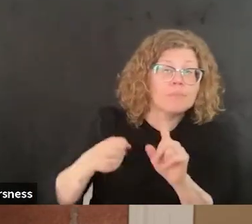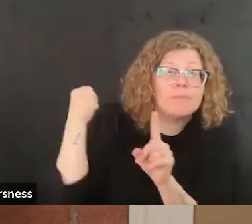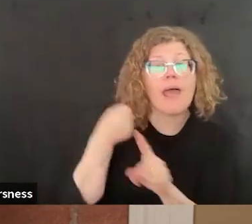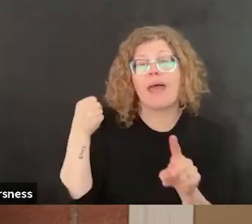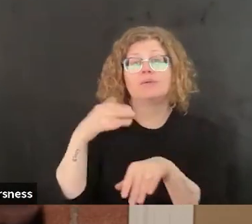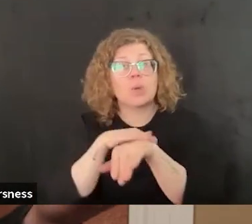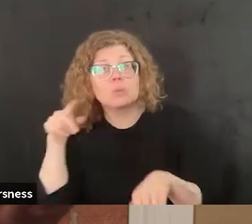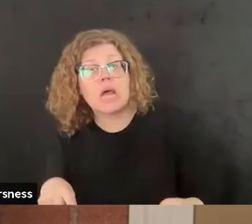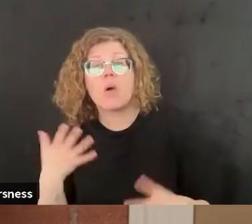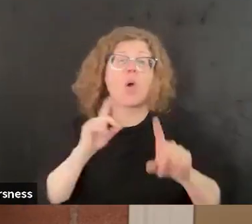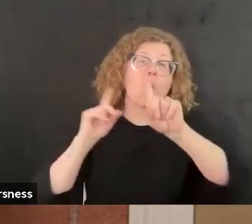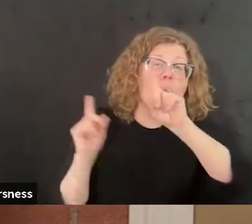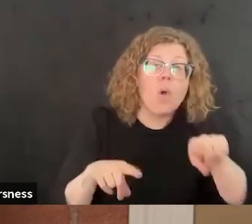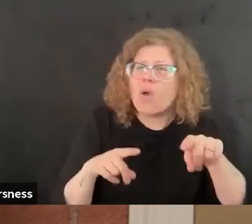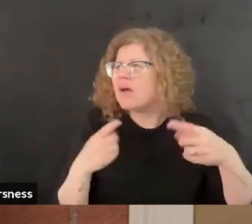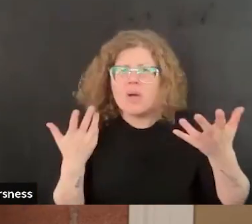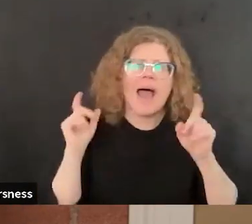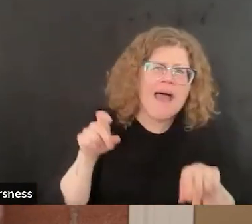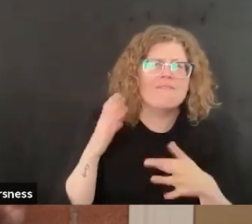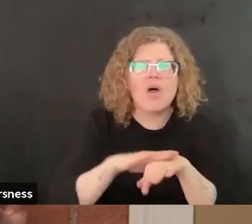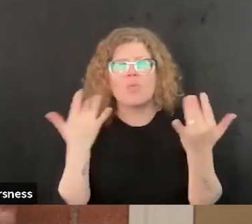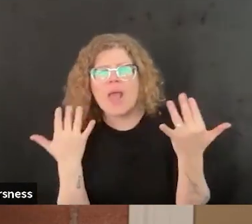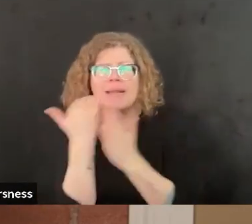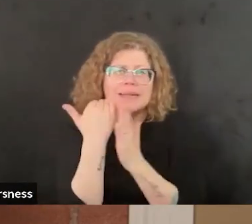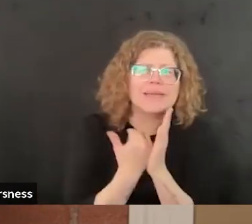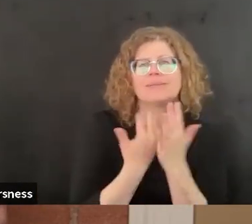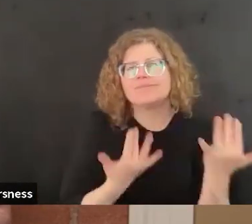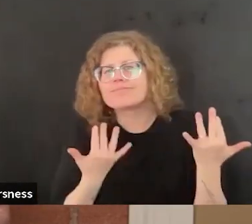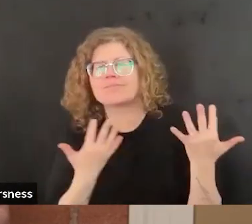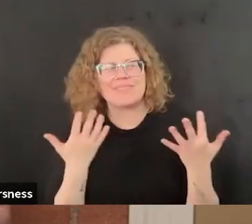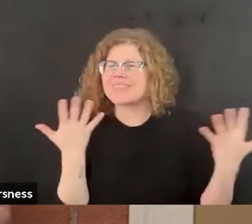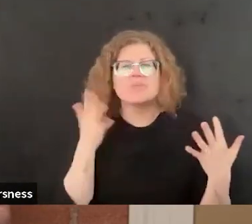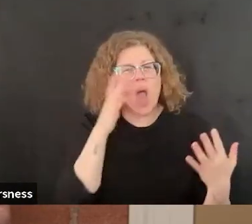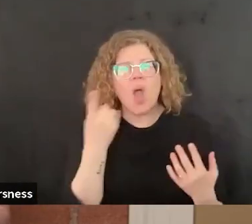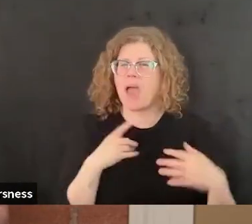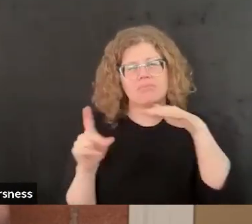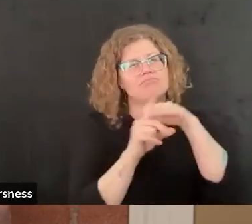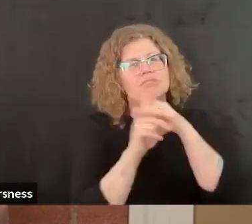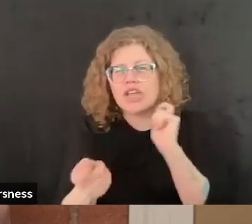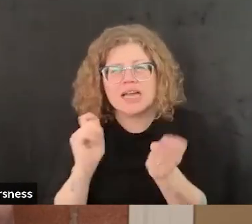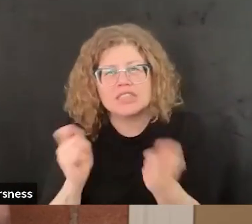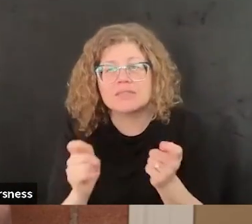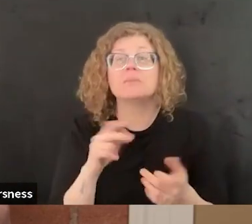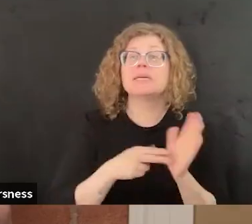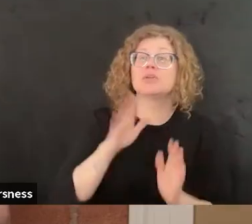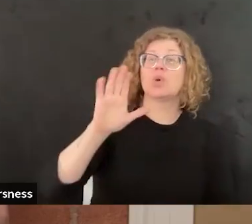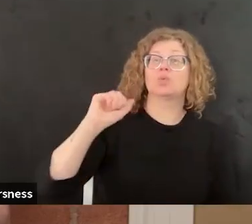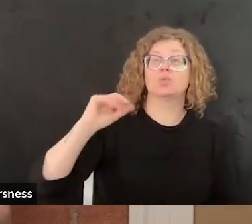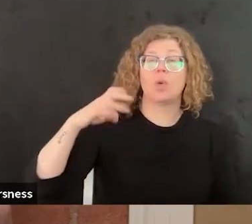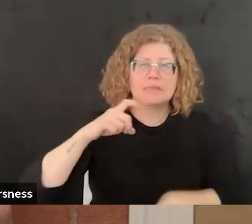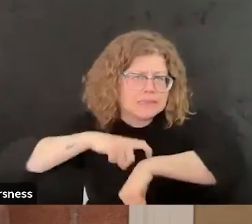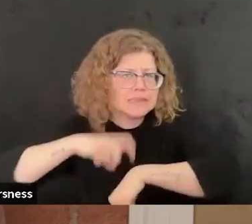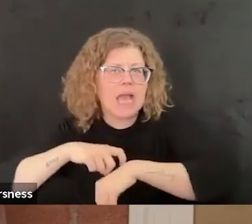weather changes, as materials might be back ordered, and things change over the course of a project, sometimes you might